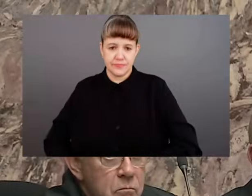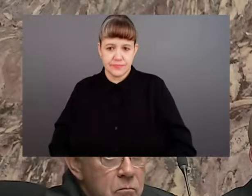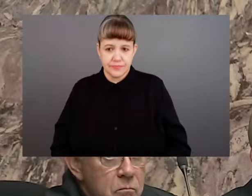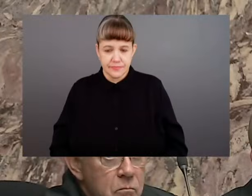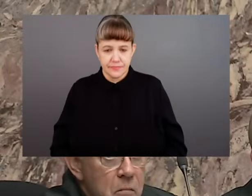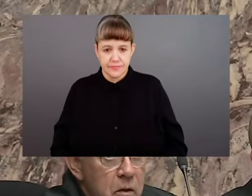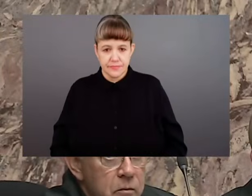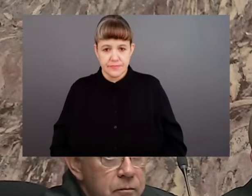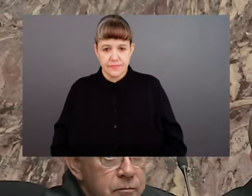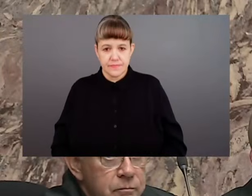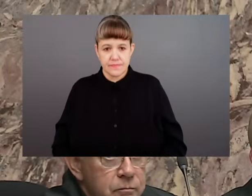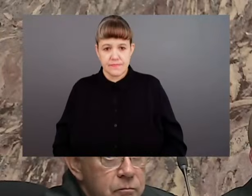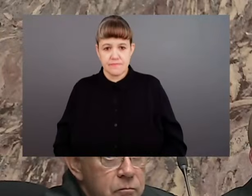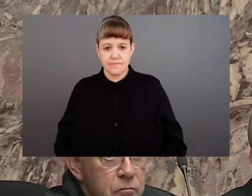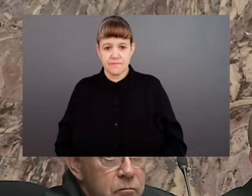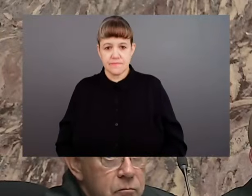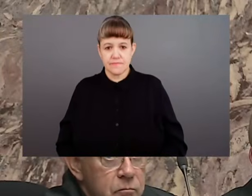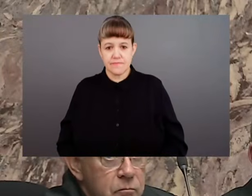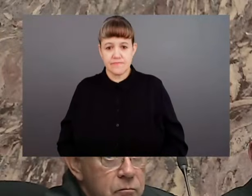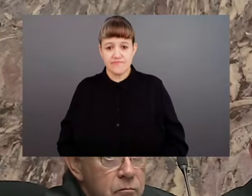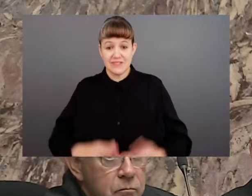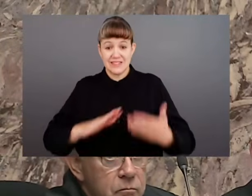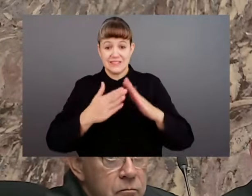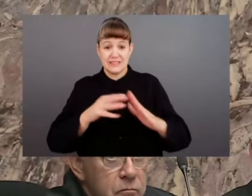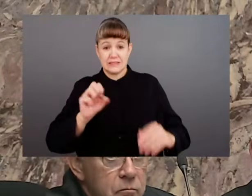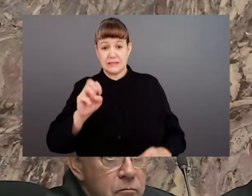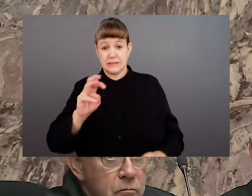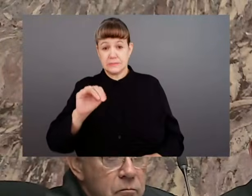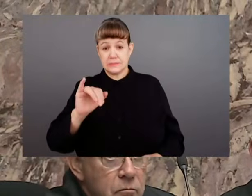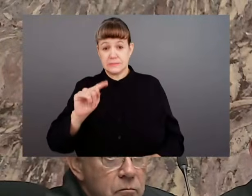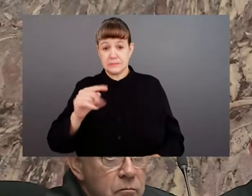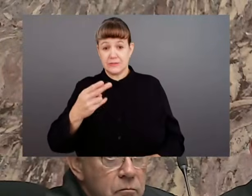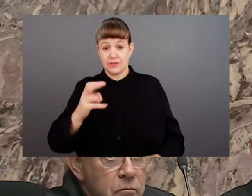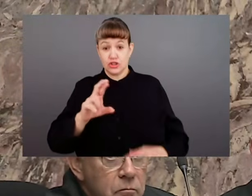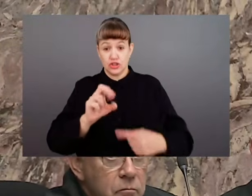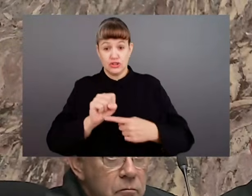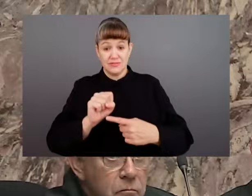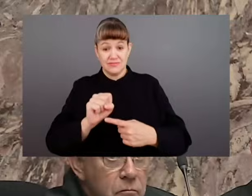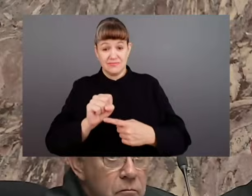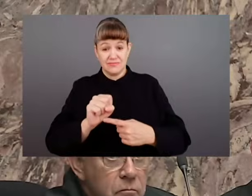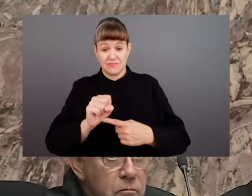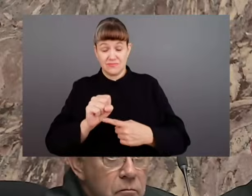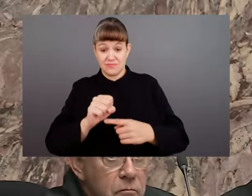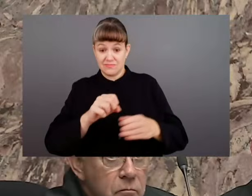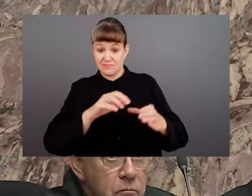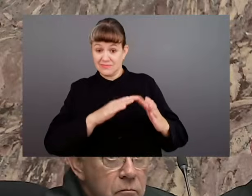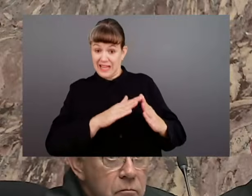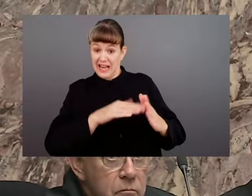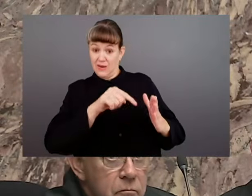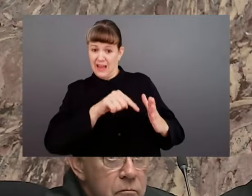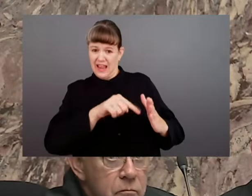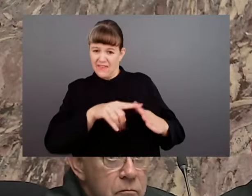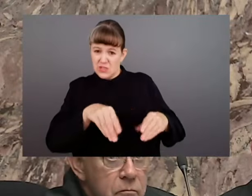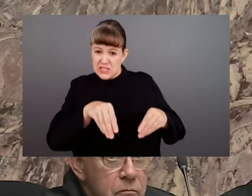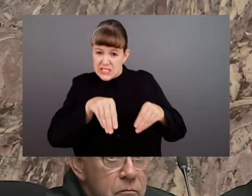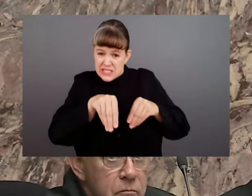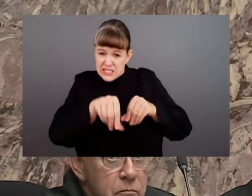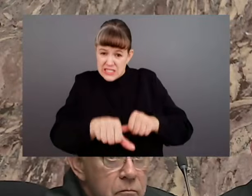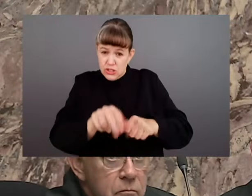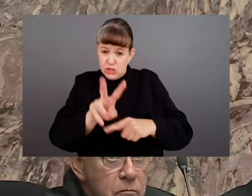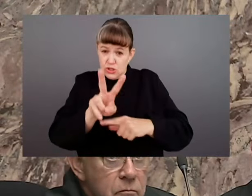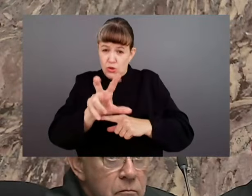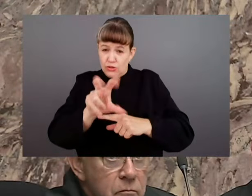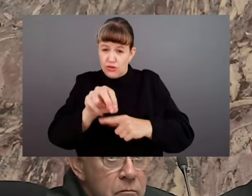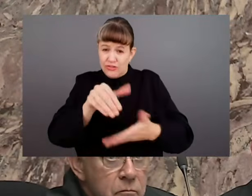year on private security just to keep their downtown safe. Local business owner Caroline Marco said, quote, "We've been robbed